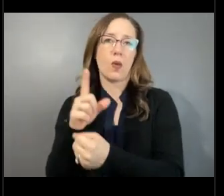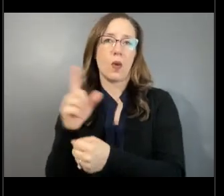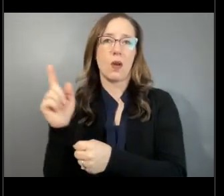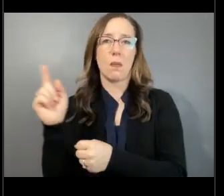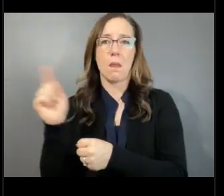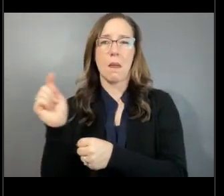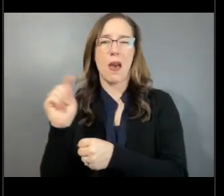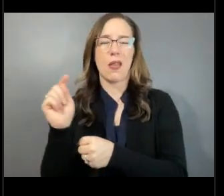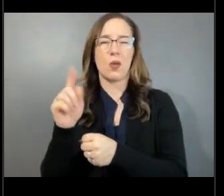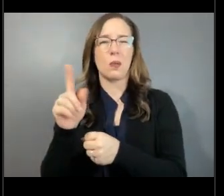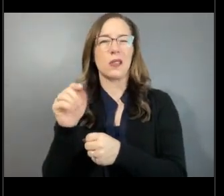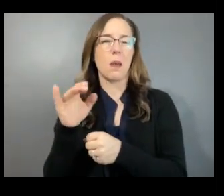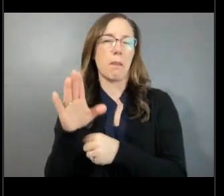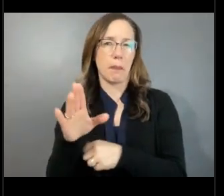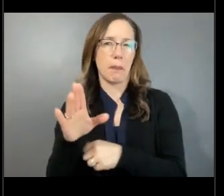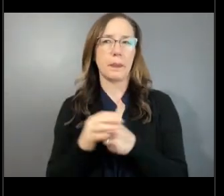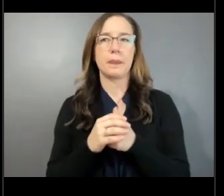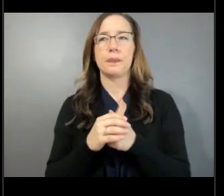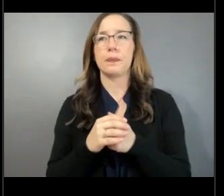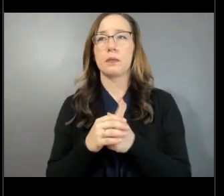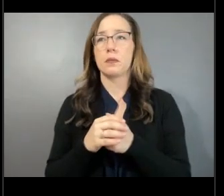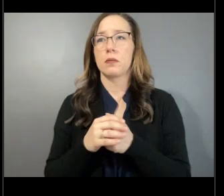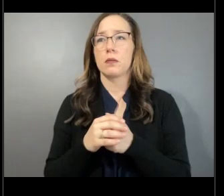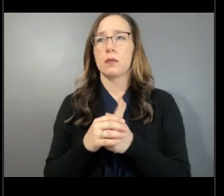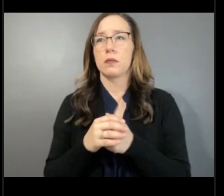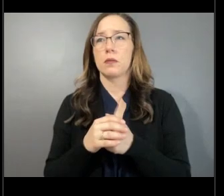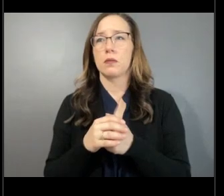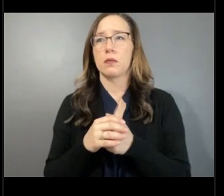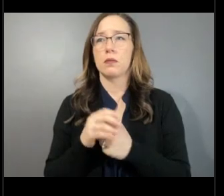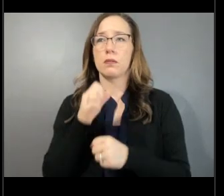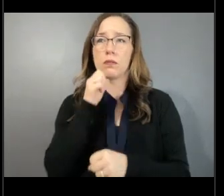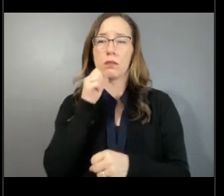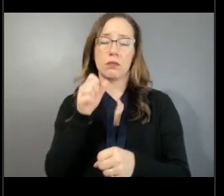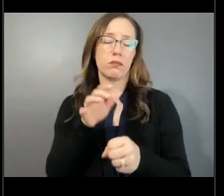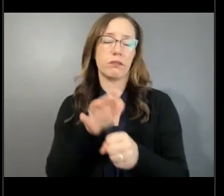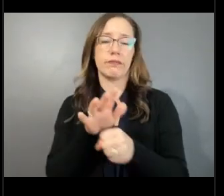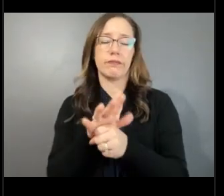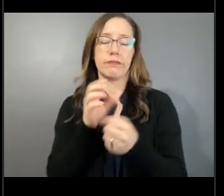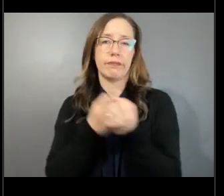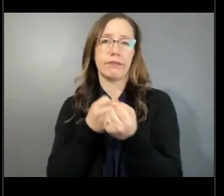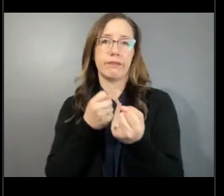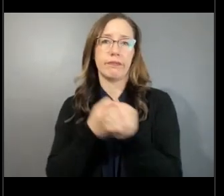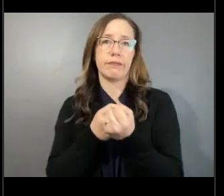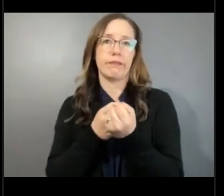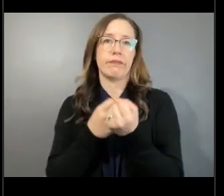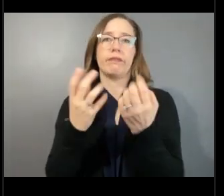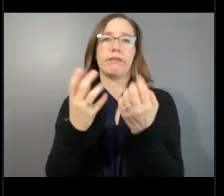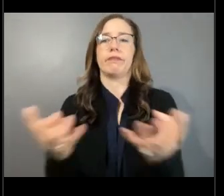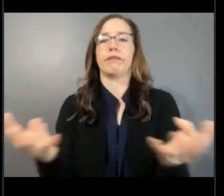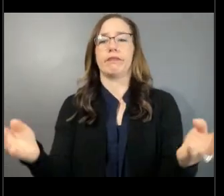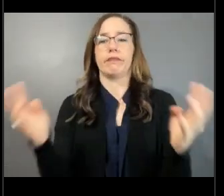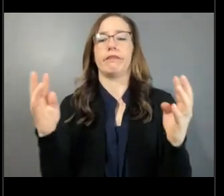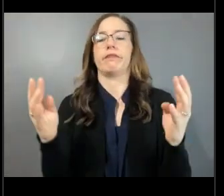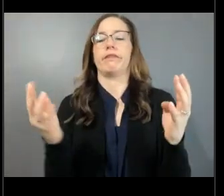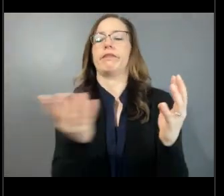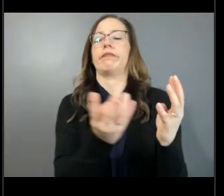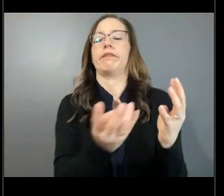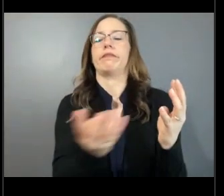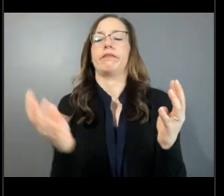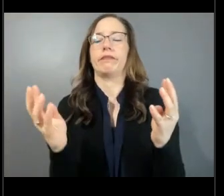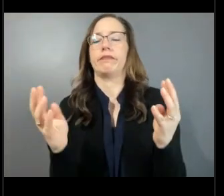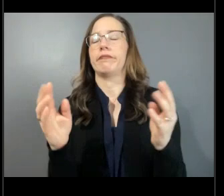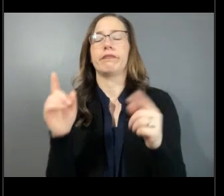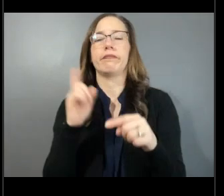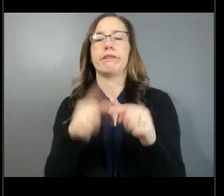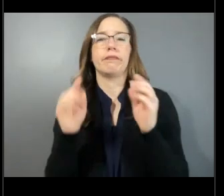bathtub. Due to the insufficient reinforcing around the back wall, grab bars